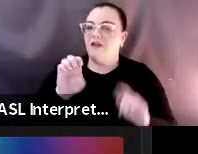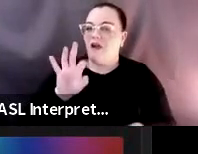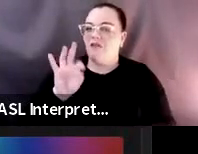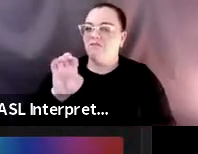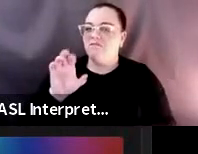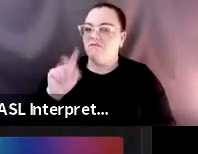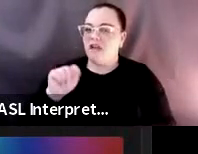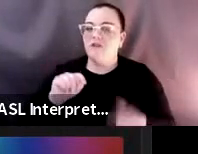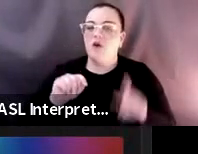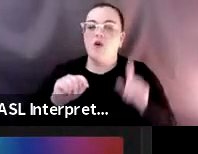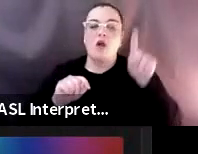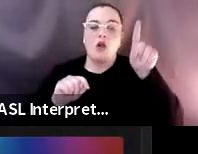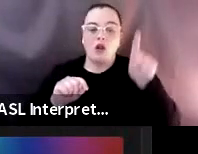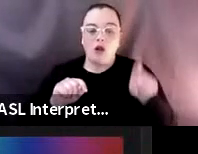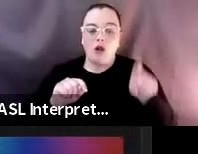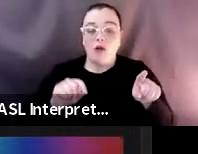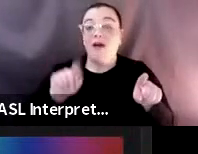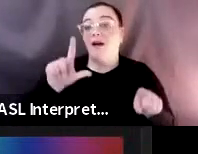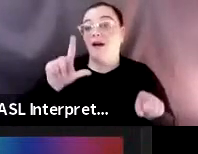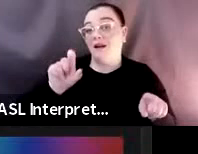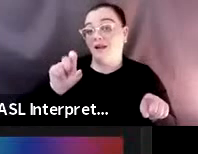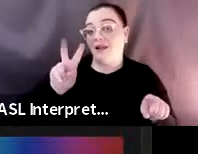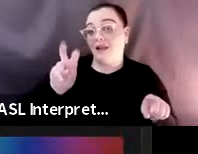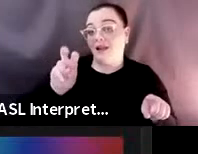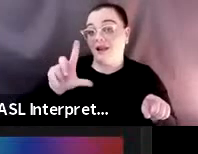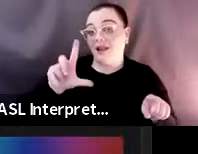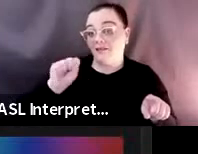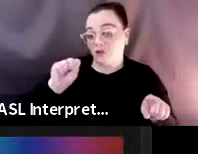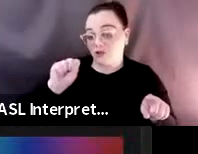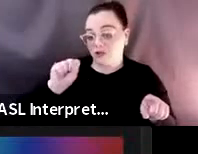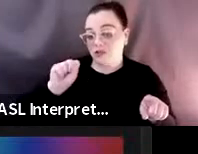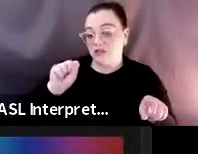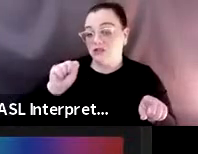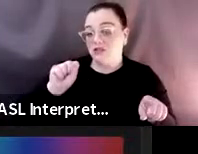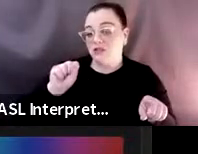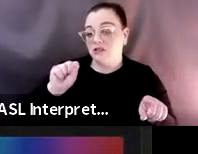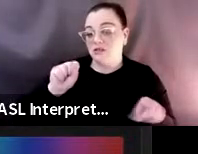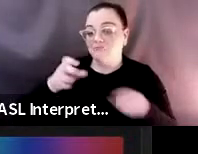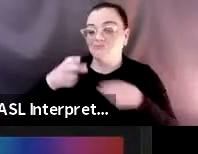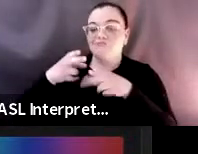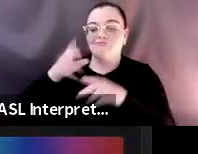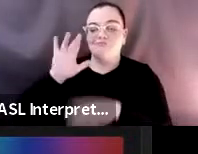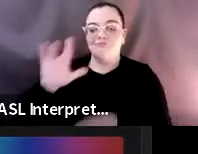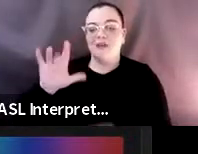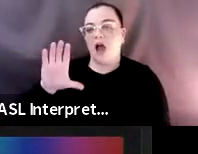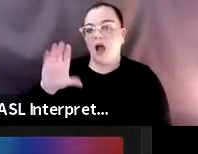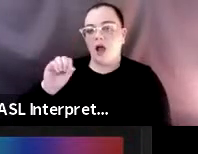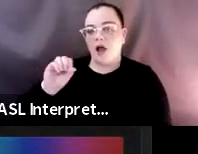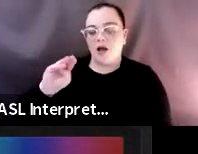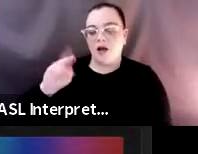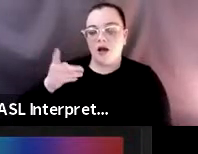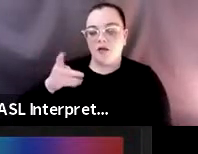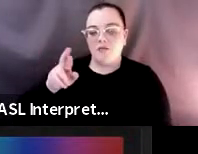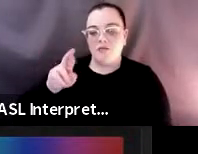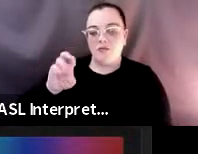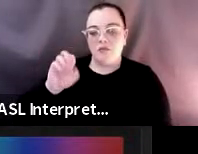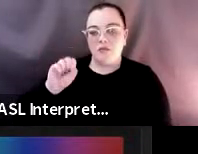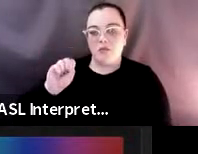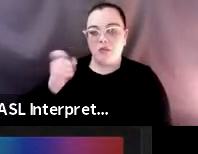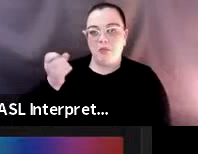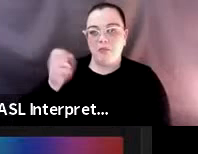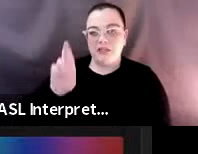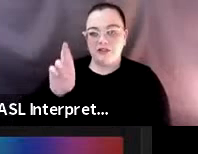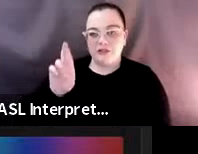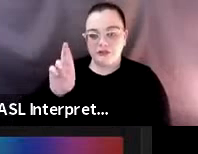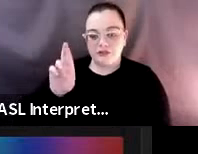under the levels menu here, and it's called compressor. And now all you need to do to apply a compressor is click